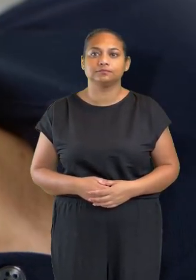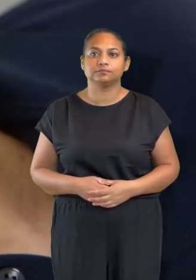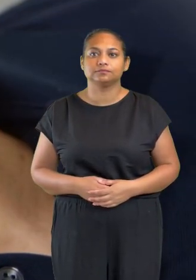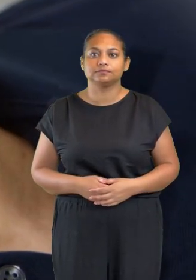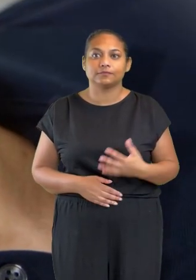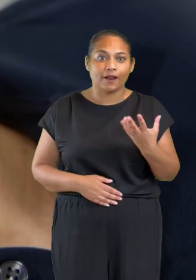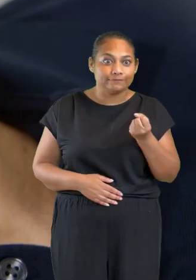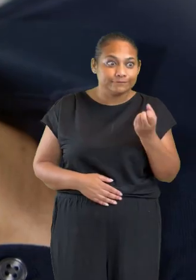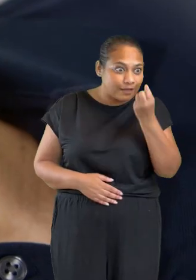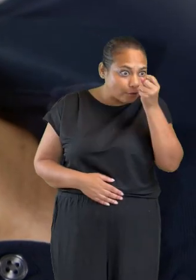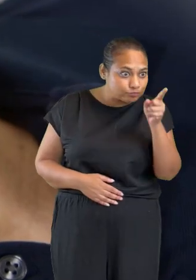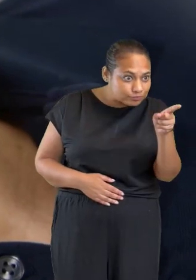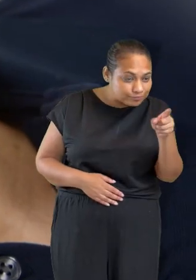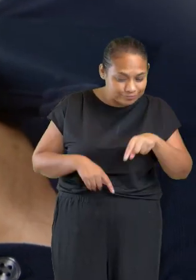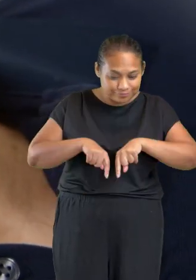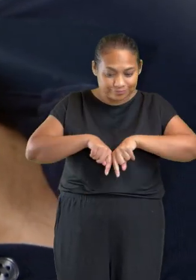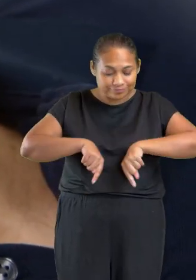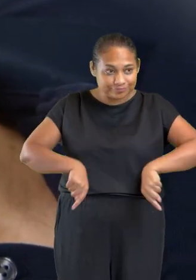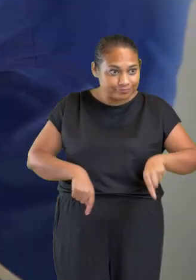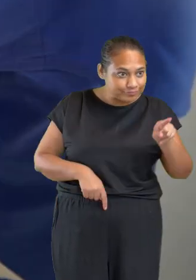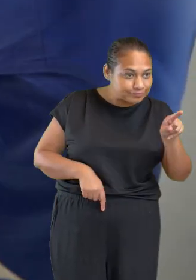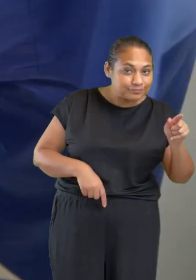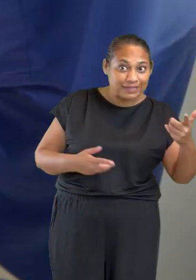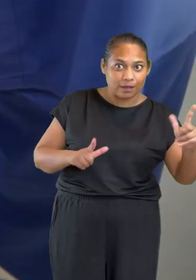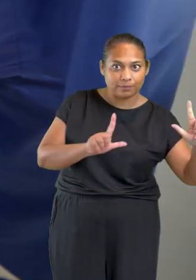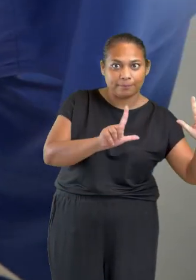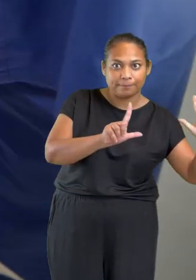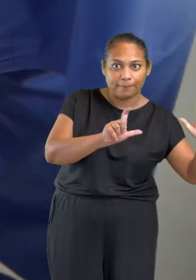Okay, I'll take an image of that for you.